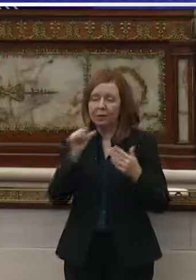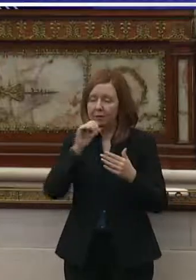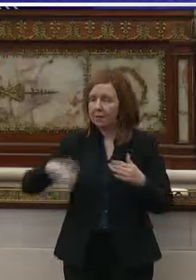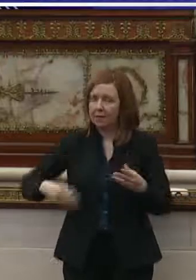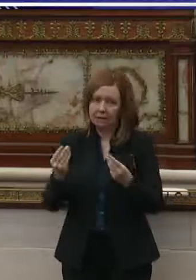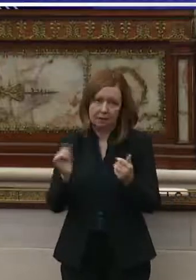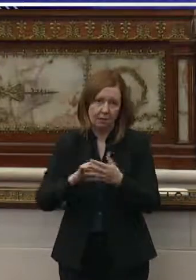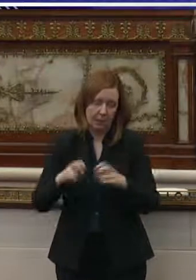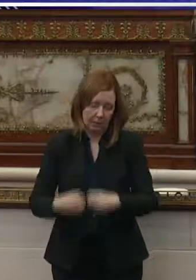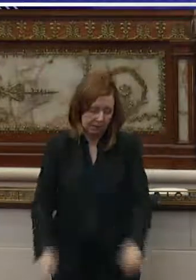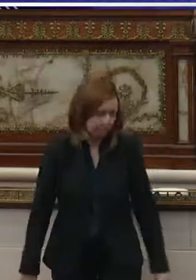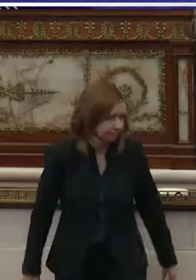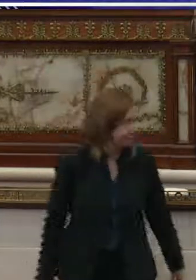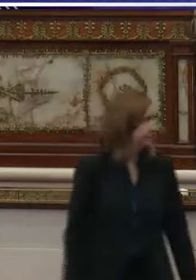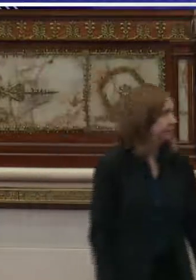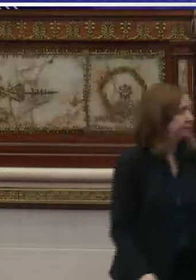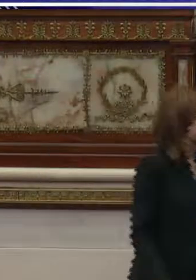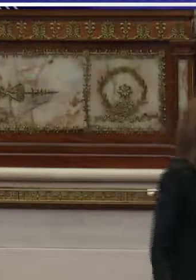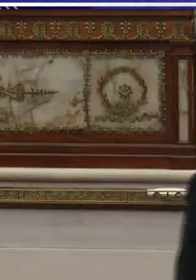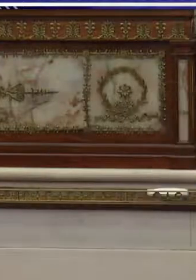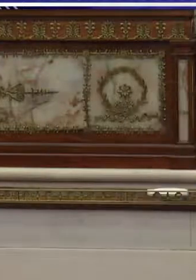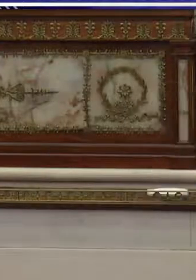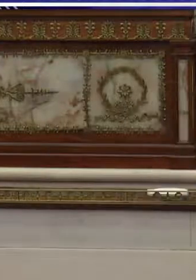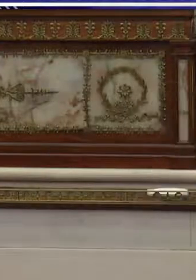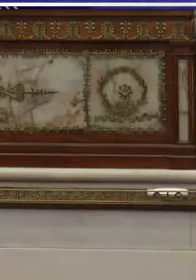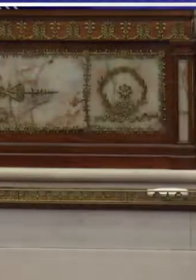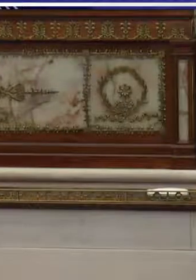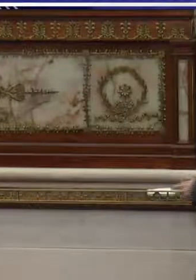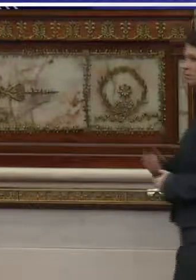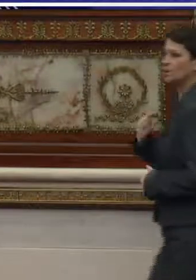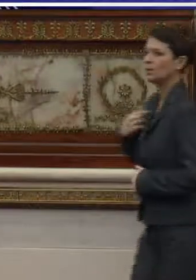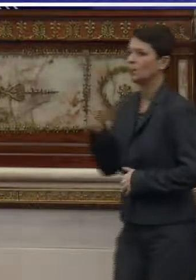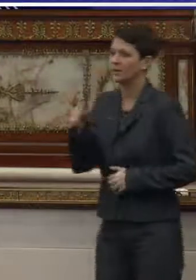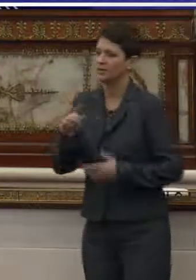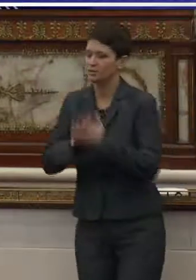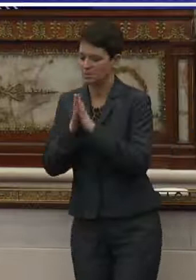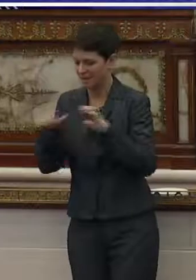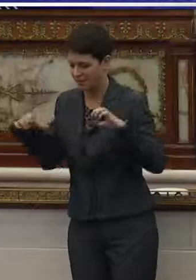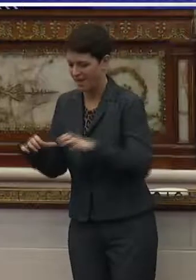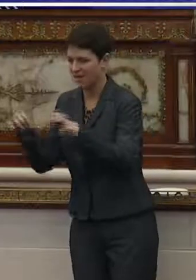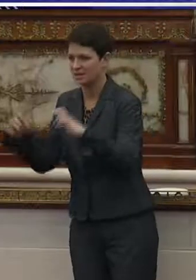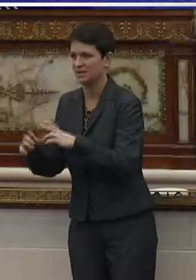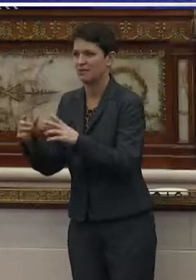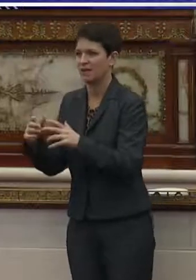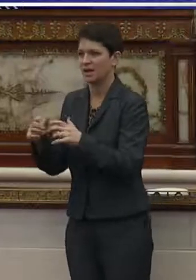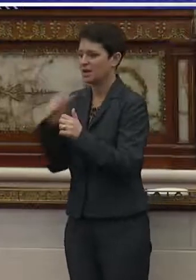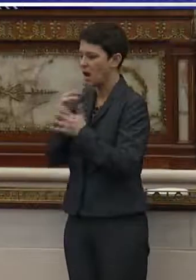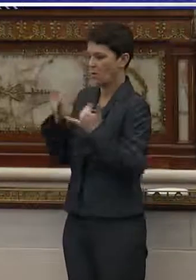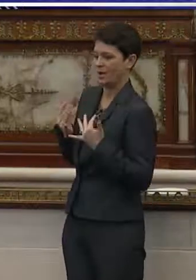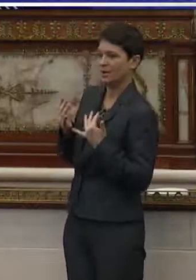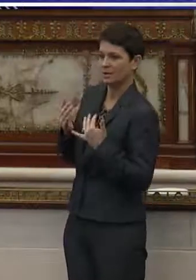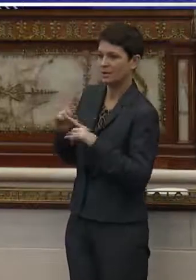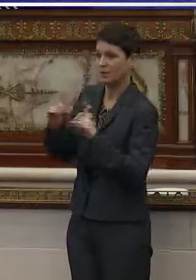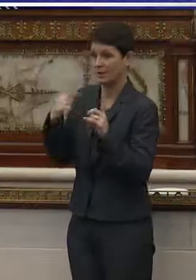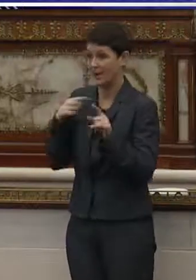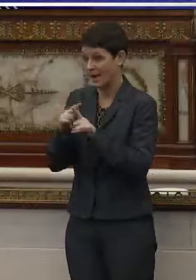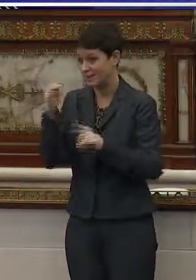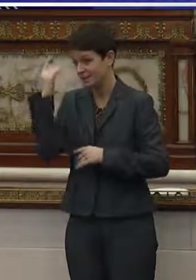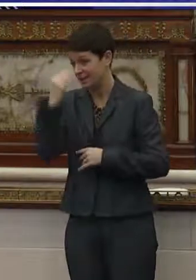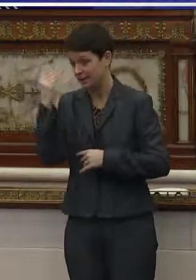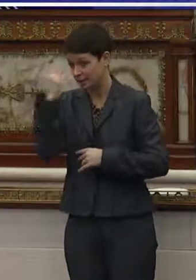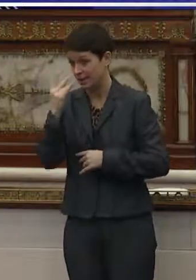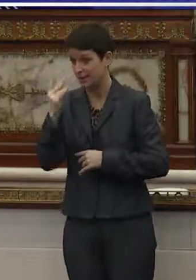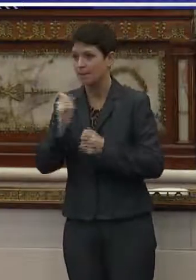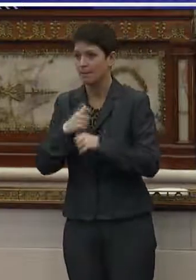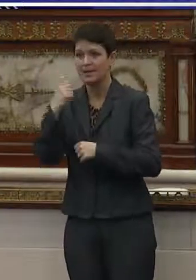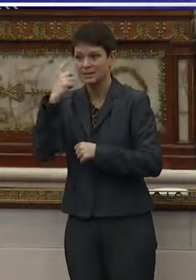yet. Mm-hmm. I'm just saying, trying to get proactive and getting ahead of the curve on some of these issues as we're thinking about this. It makes sense